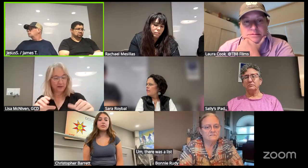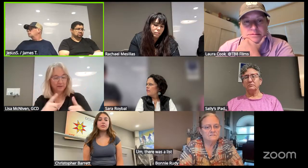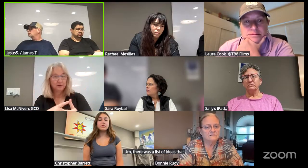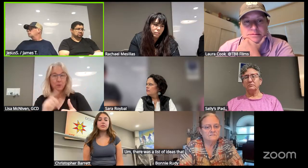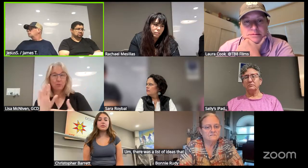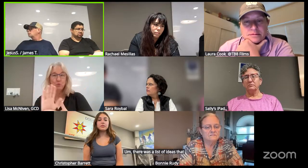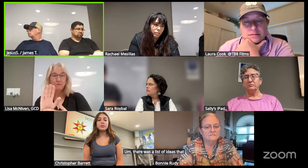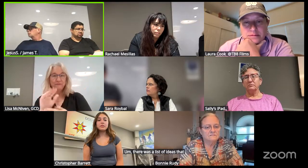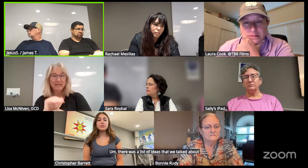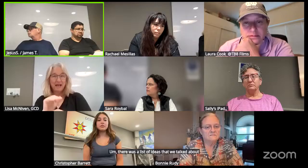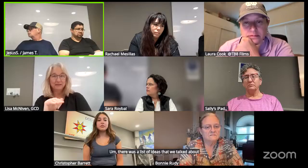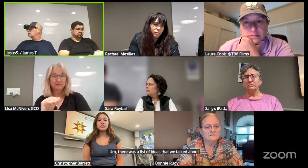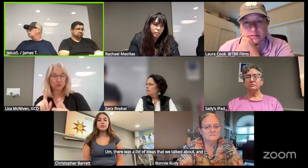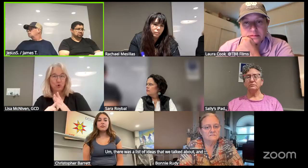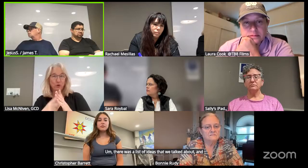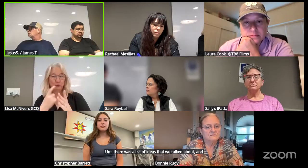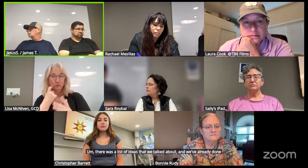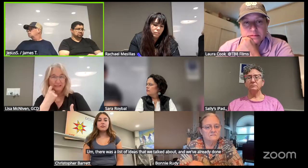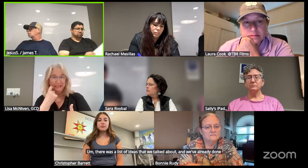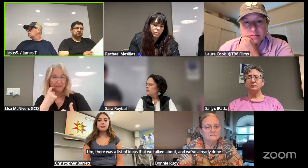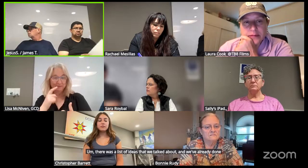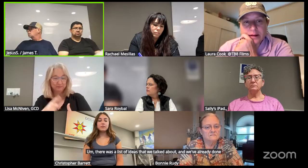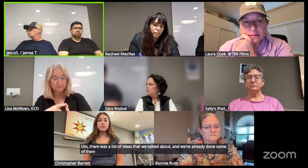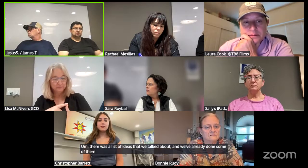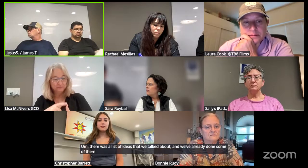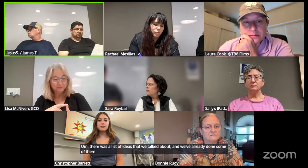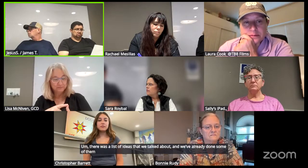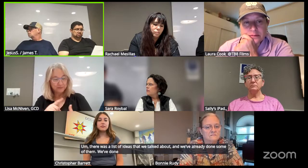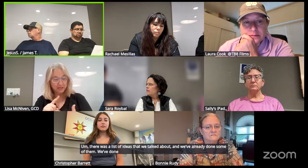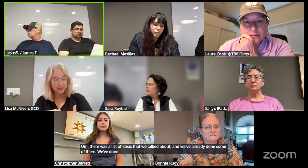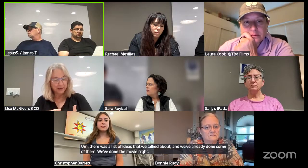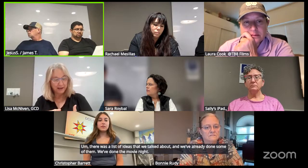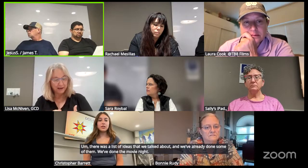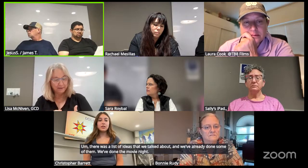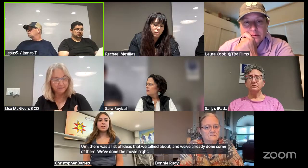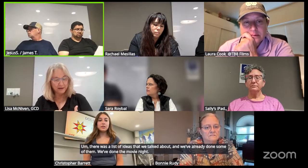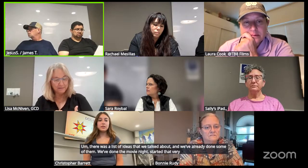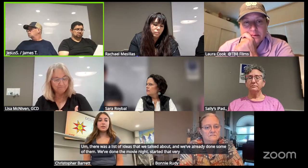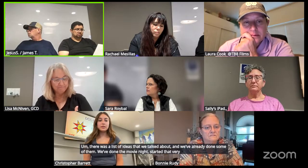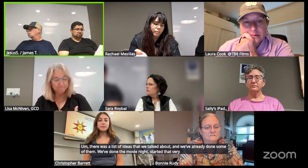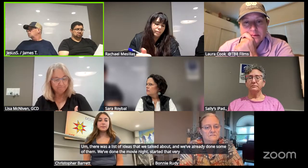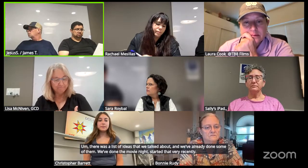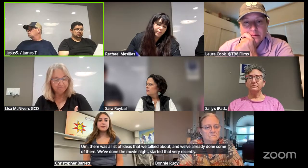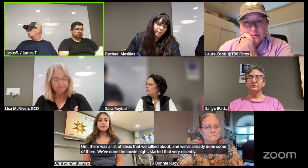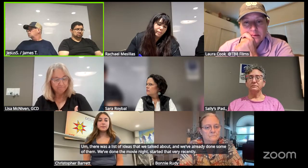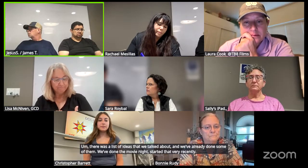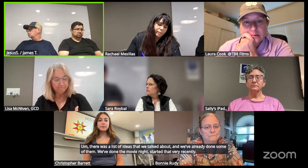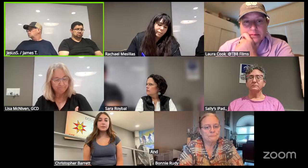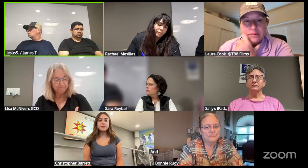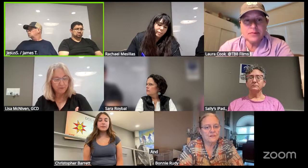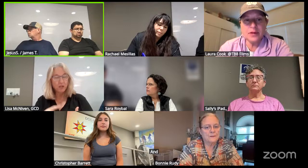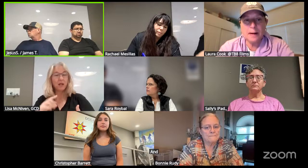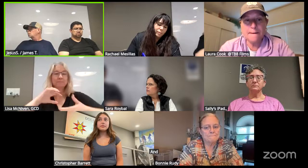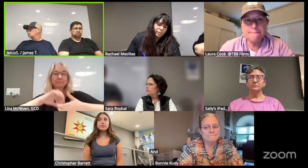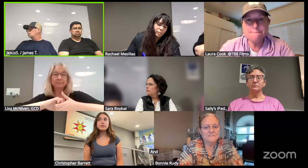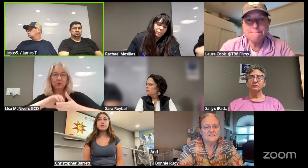talked about, and we've already done some of them. We've done a movie night. We started that very recently. And